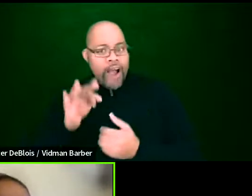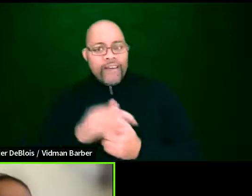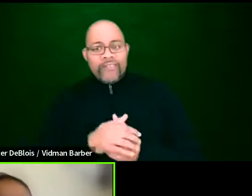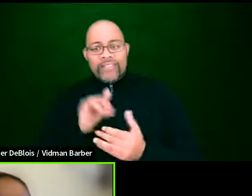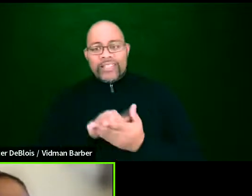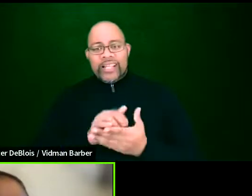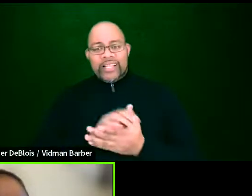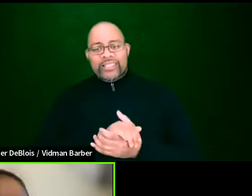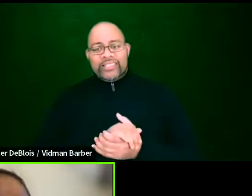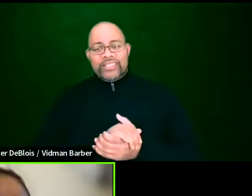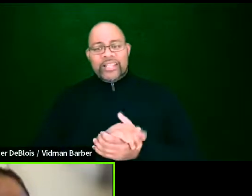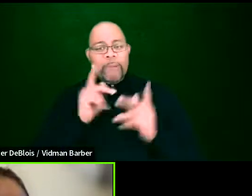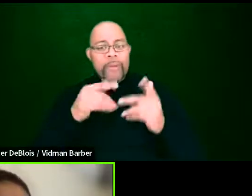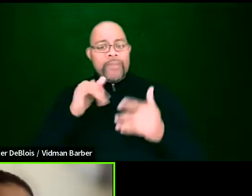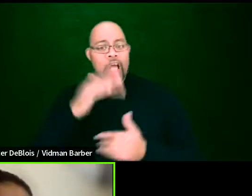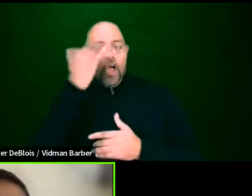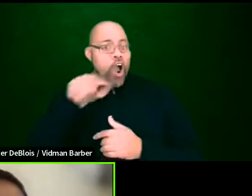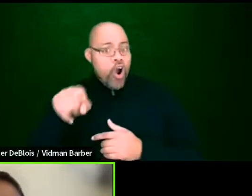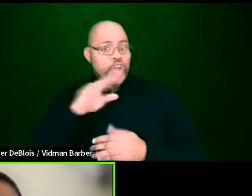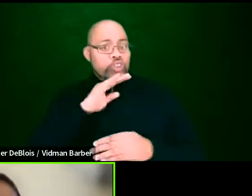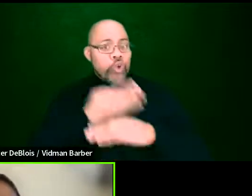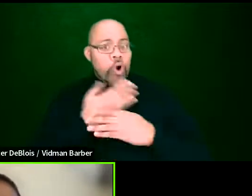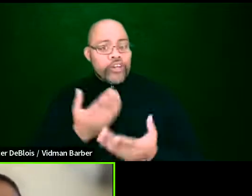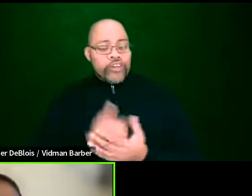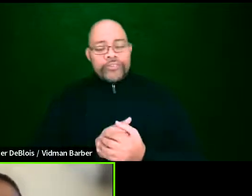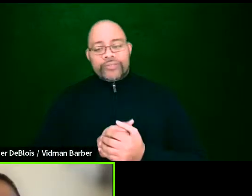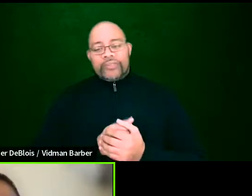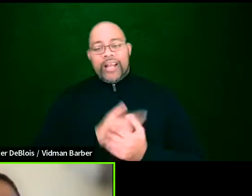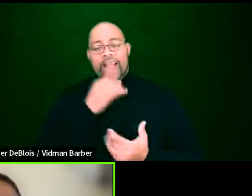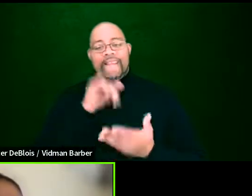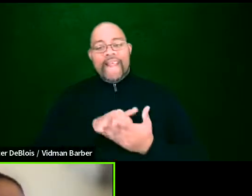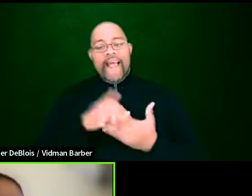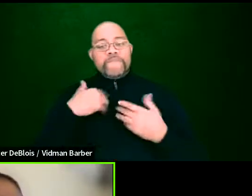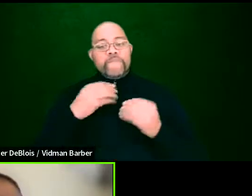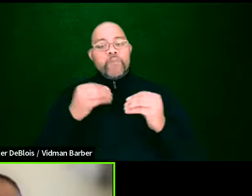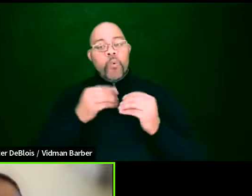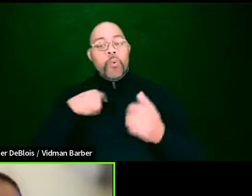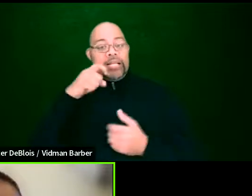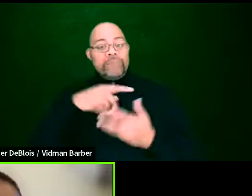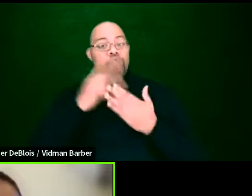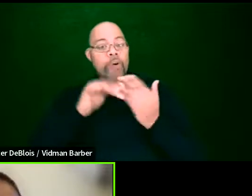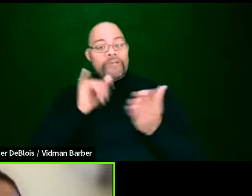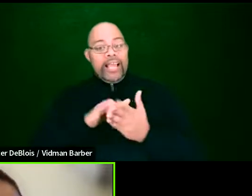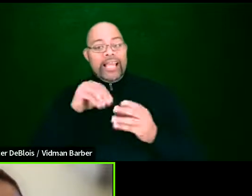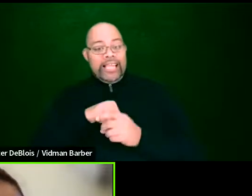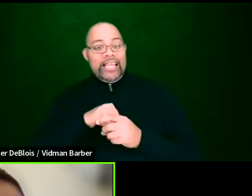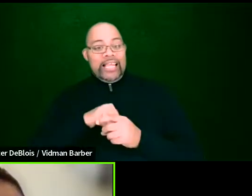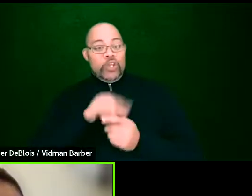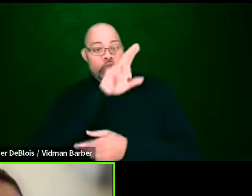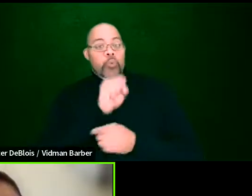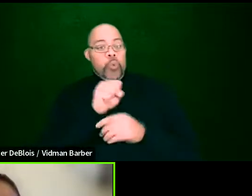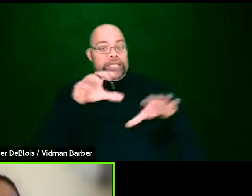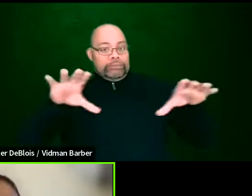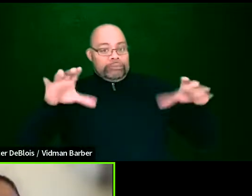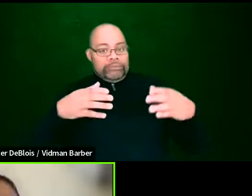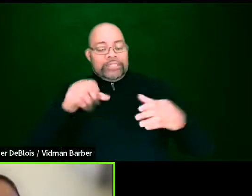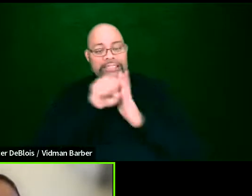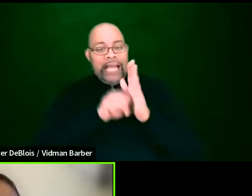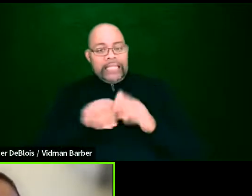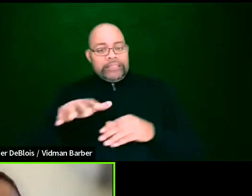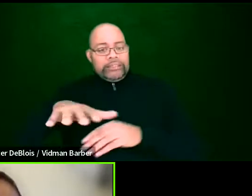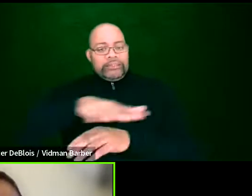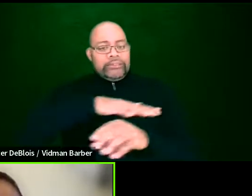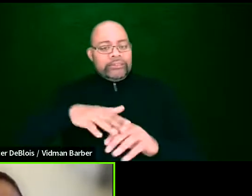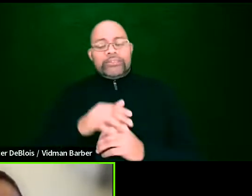that, there's people that look like her daughter, and that there's more, that we need a program like this in the continental US.